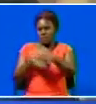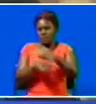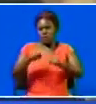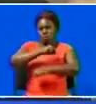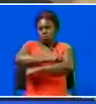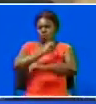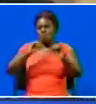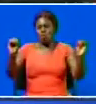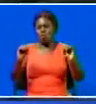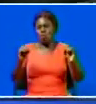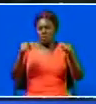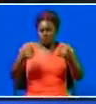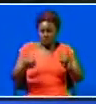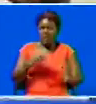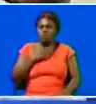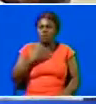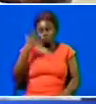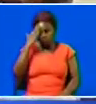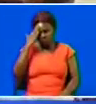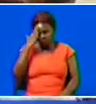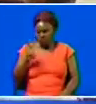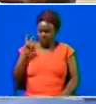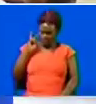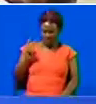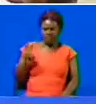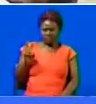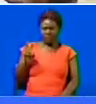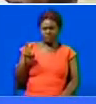premises in their efforts to seek answers. The way we are seeing,